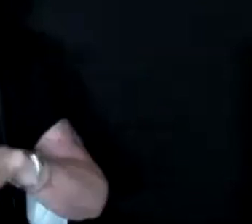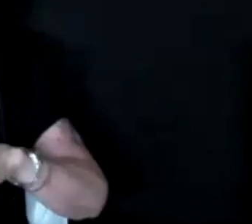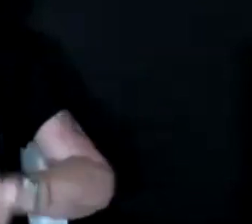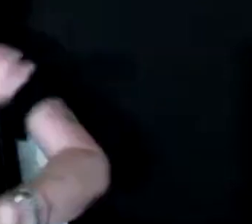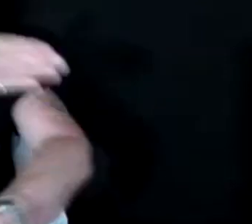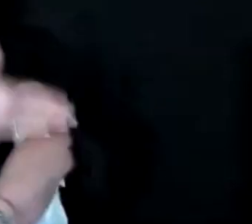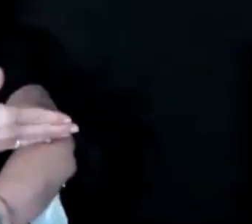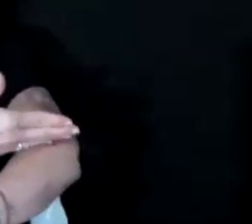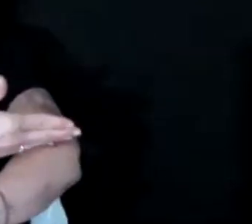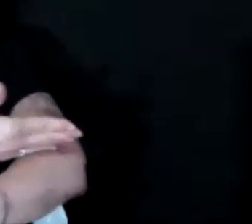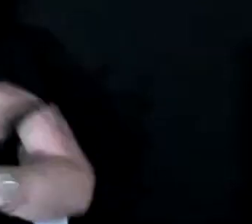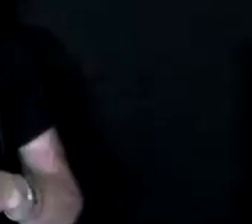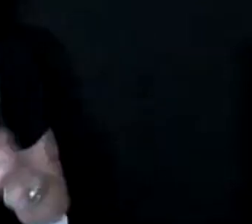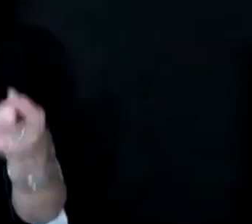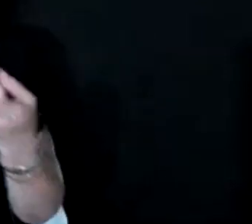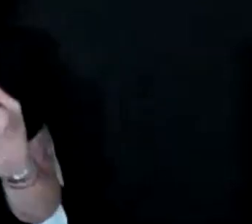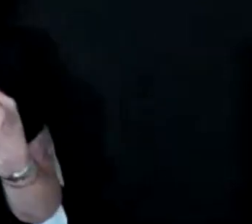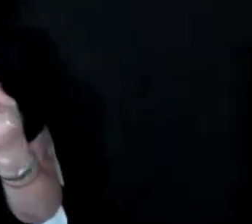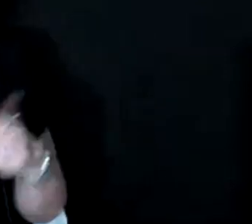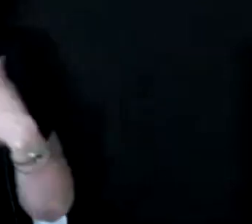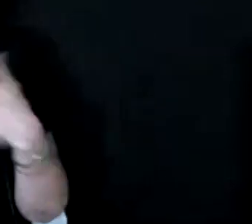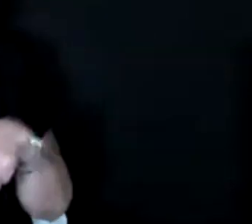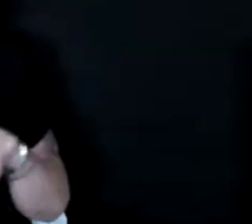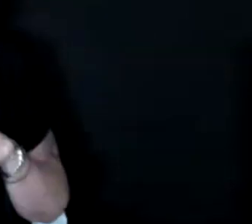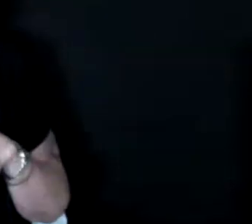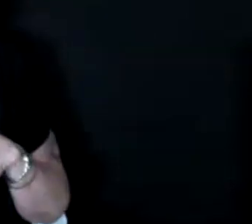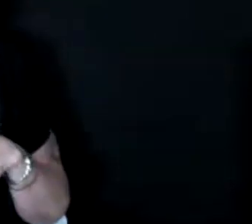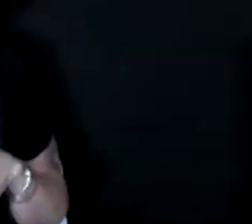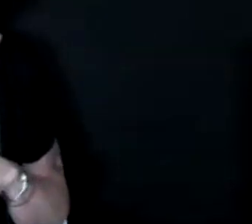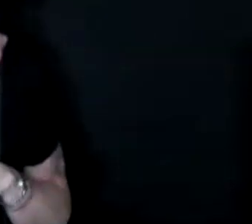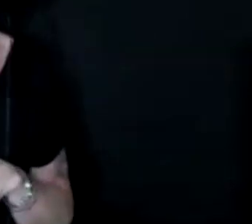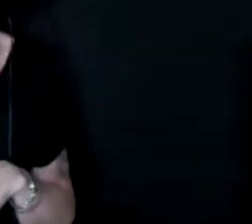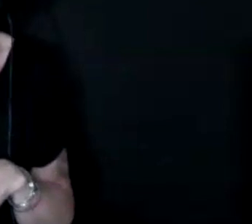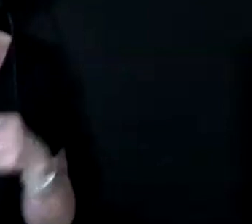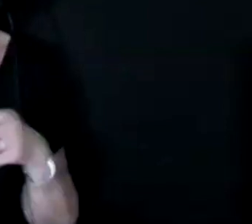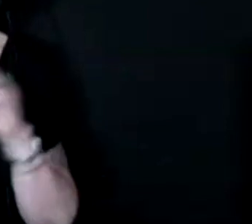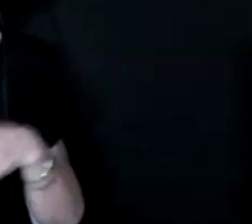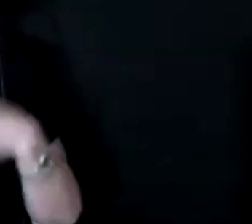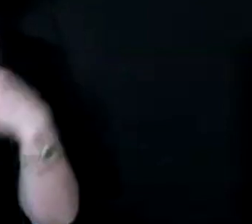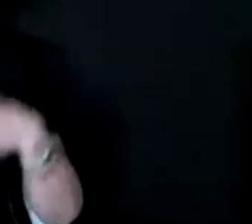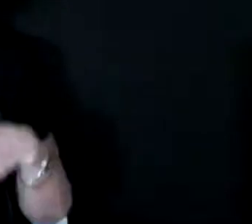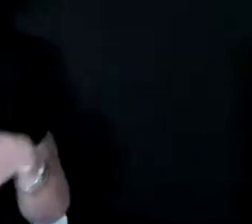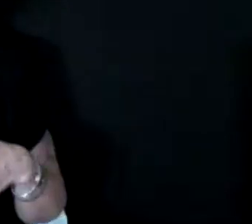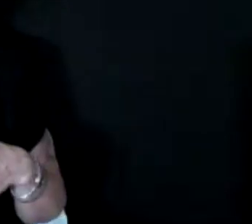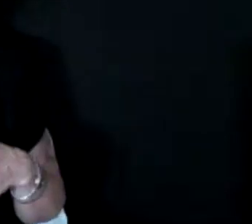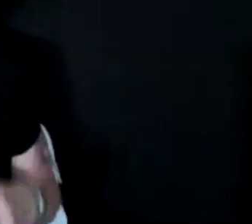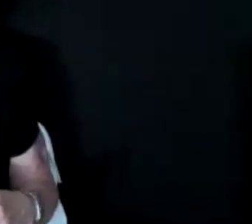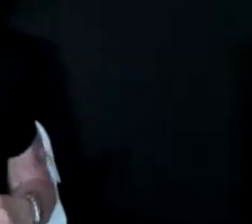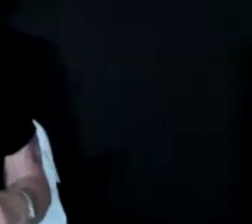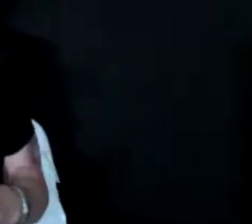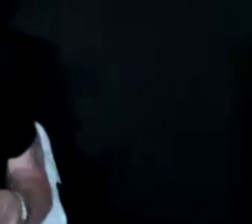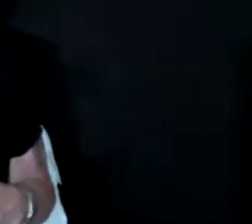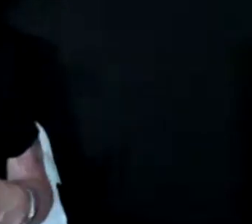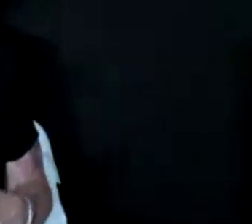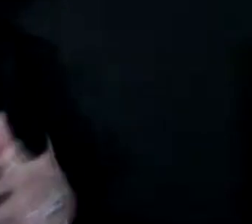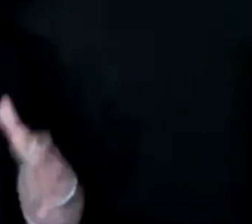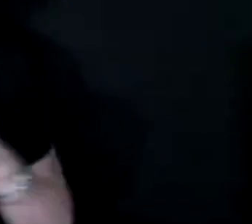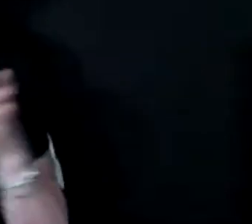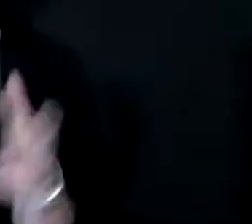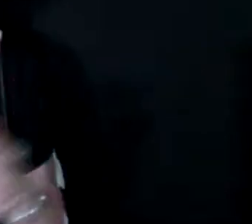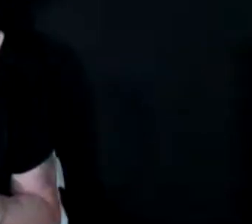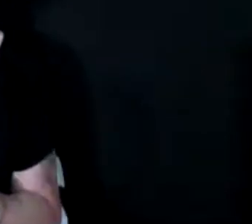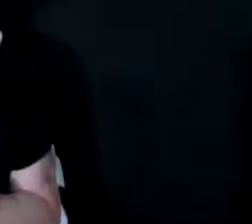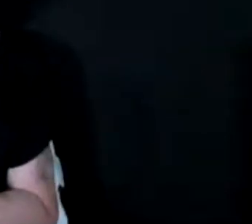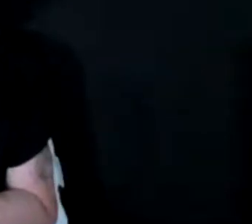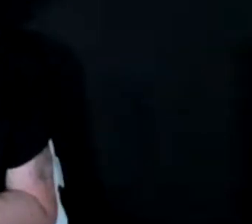sure. No problem. Okay, that's it. Yes, well, thank you so much, Joel and Debbie. And I